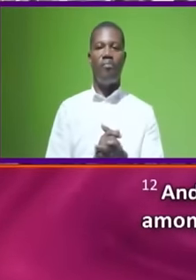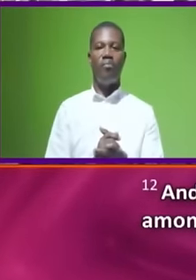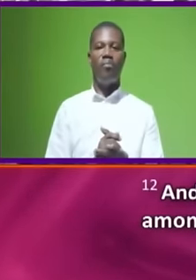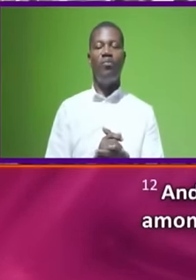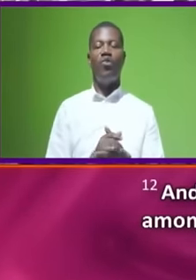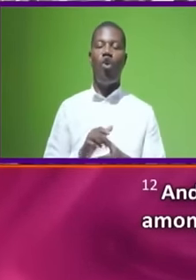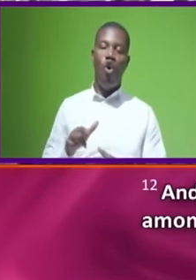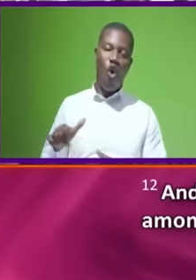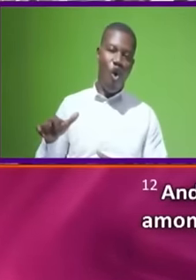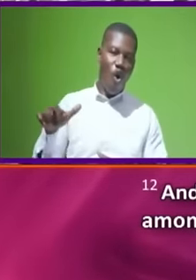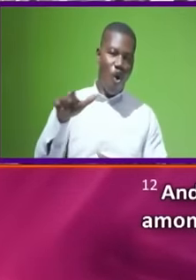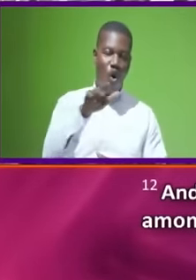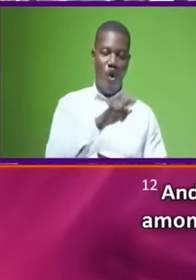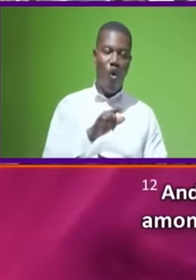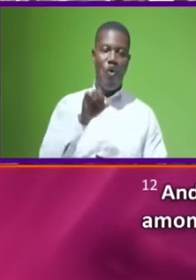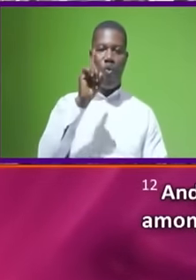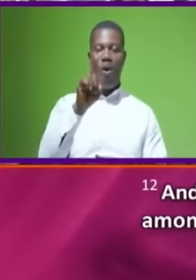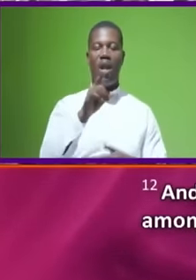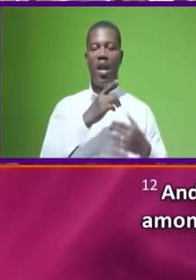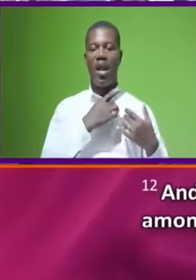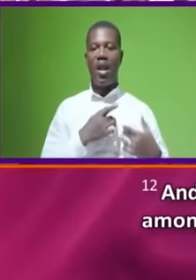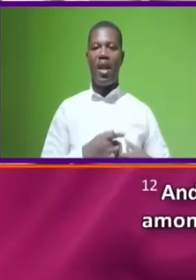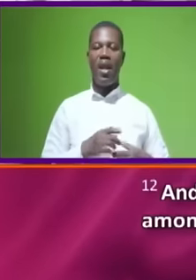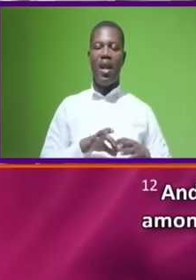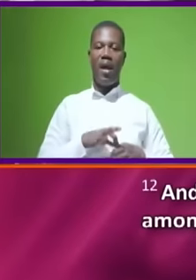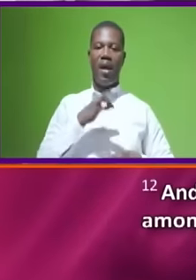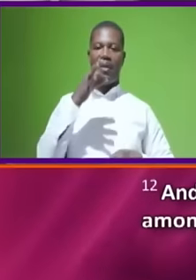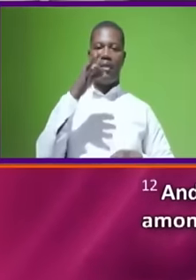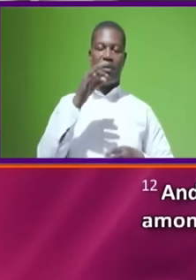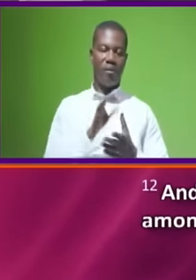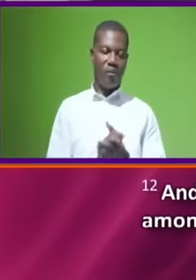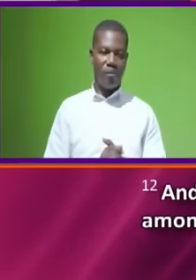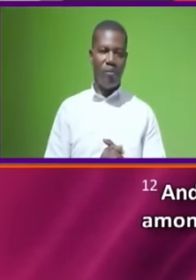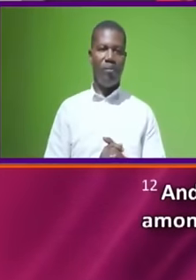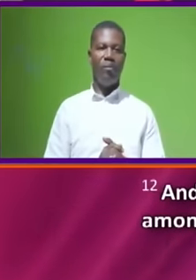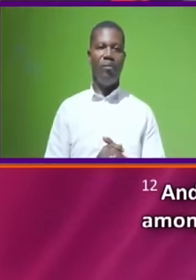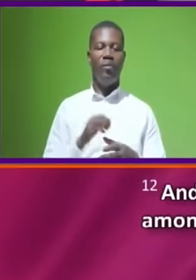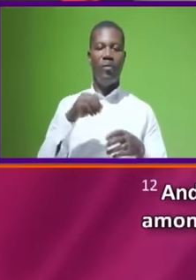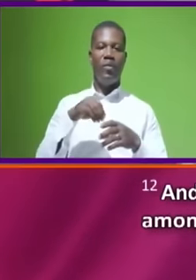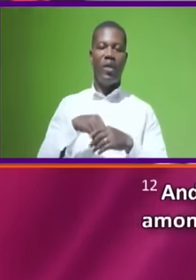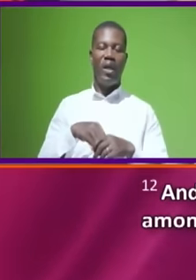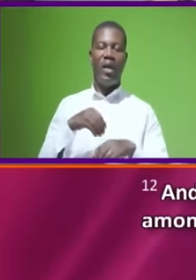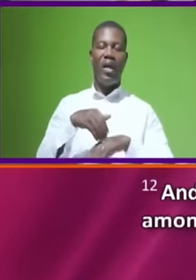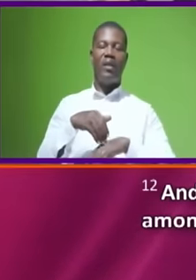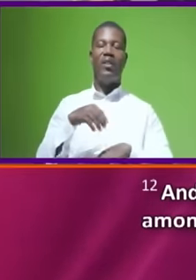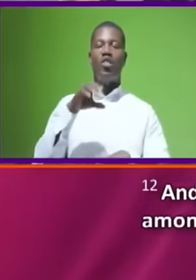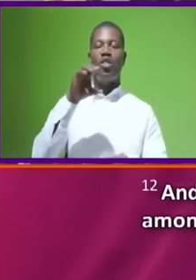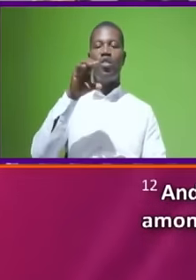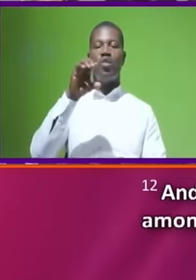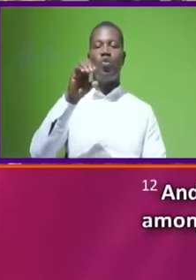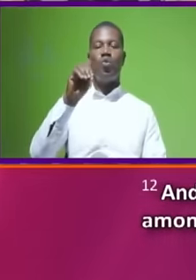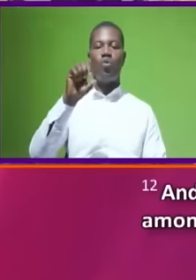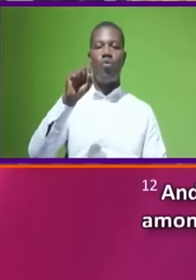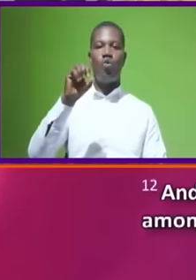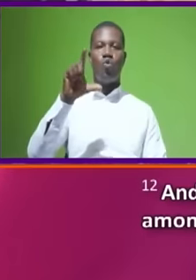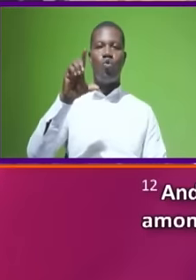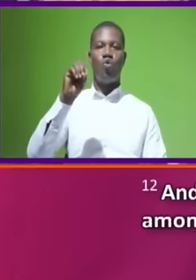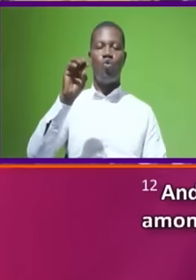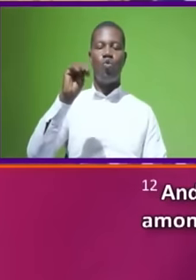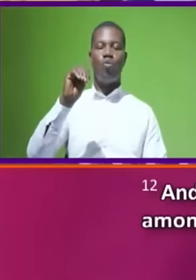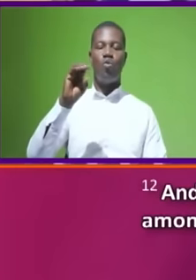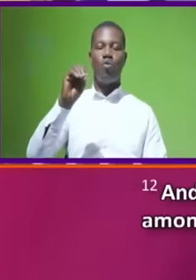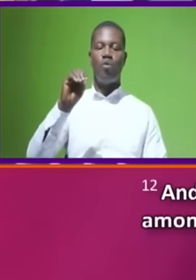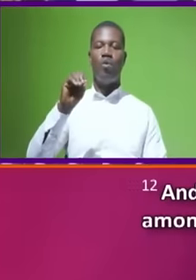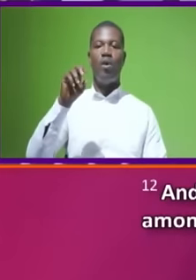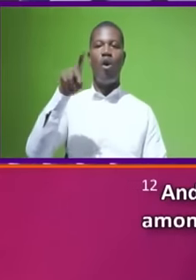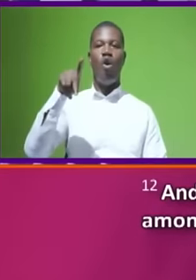Now when you know the Akumakro, now when you know the Akumakro, it was Solomon Abranas. That is some was Solomon Abranas. What was